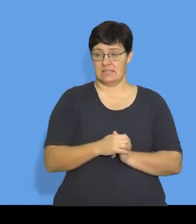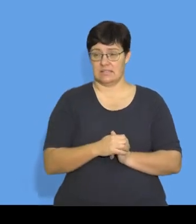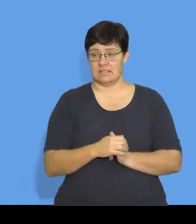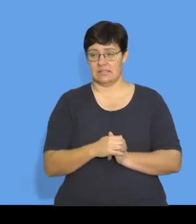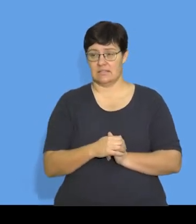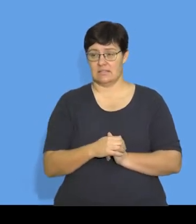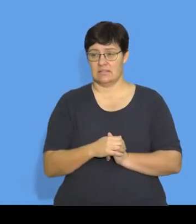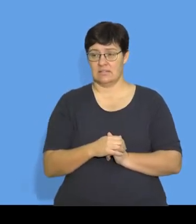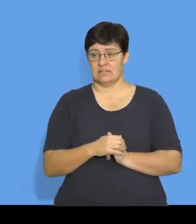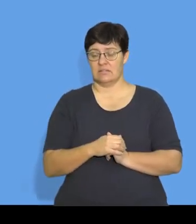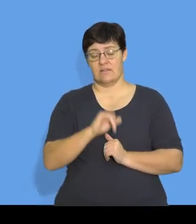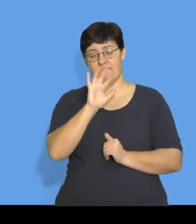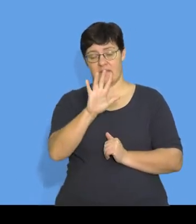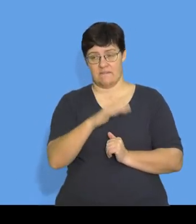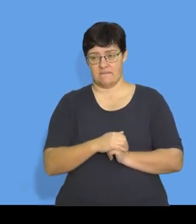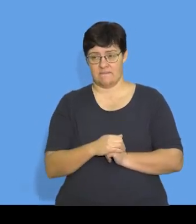is 5.